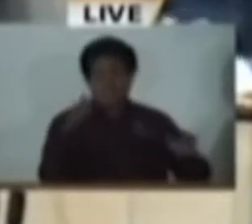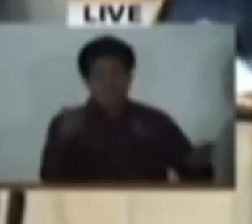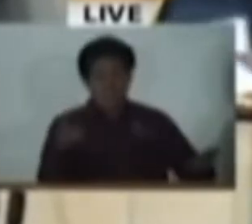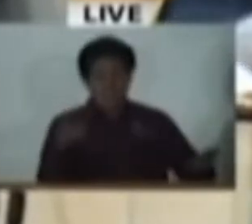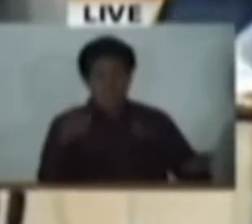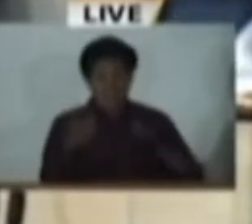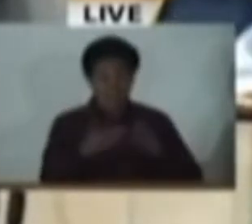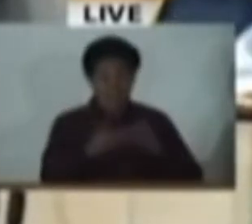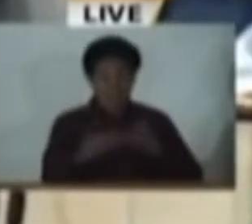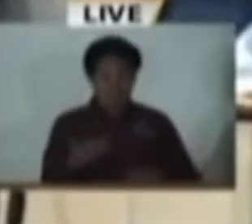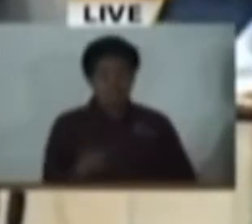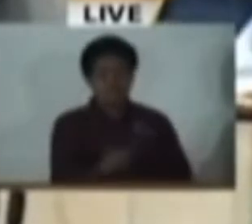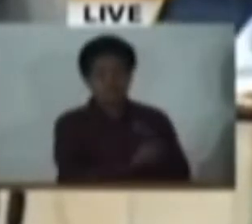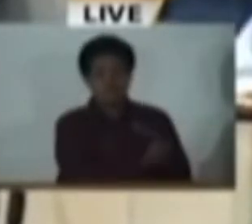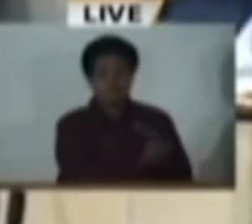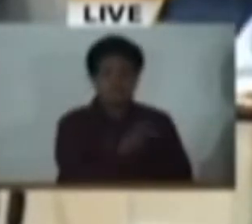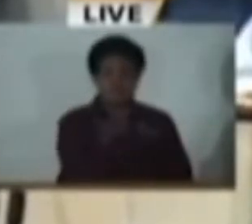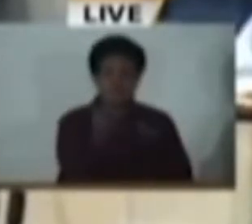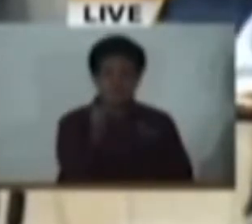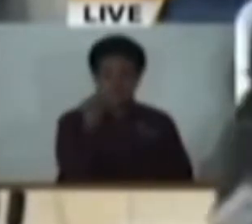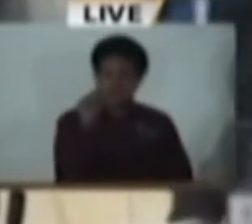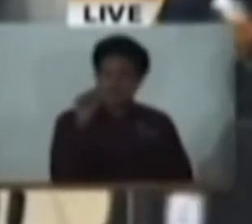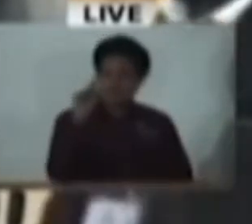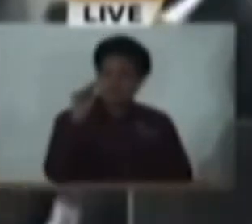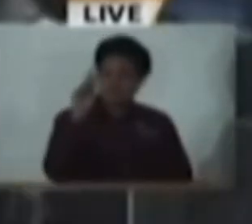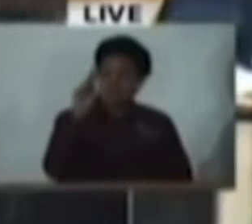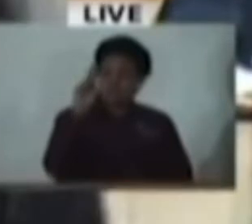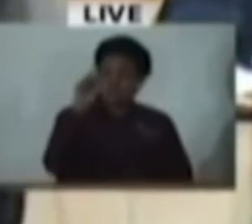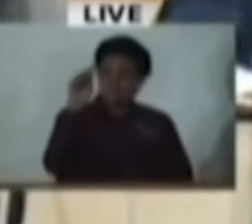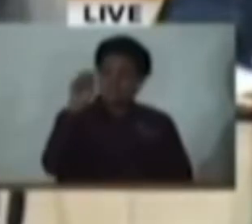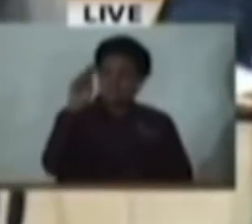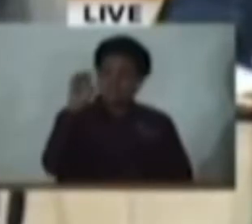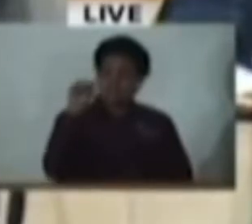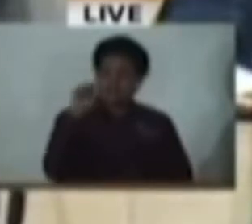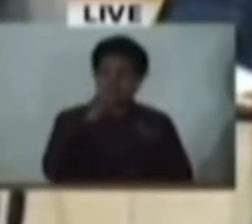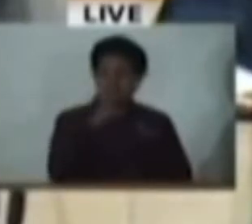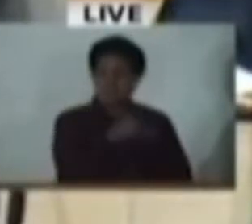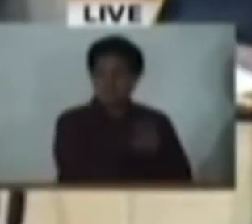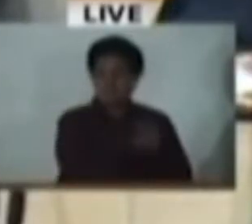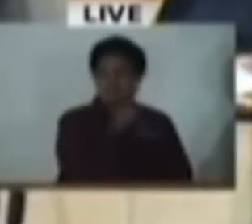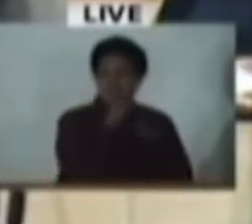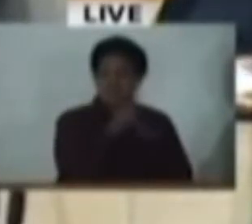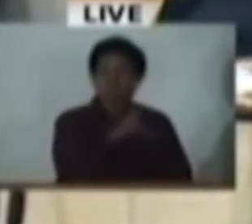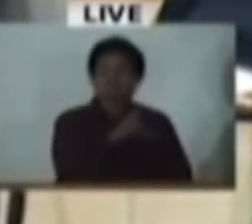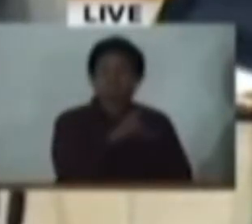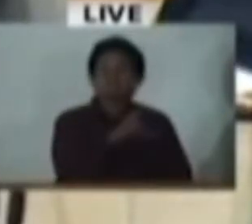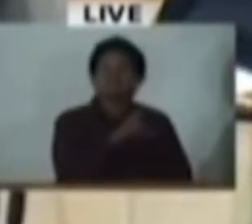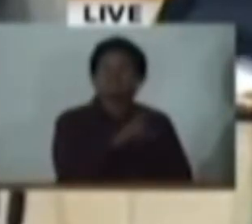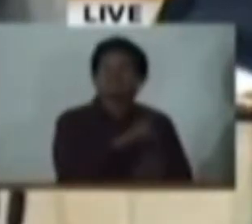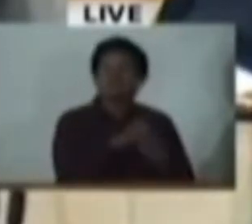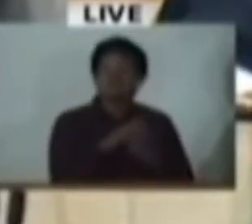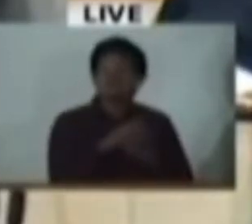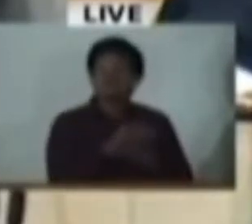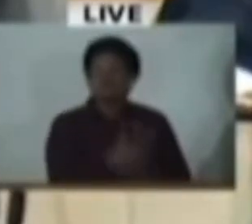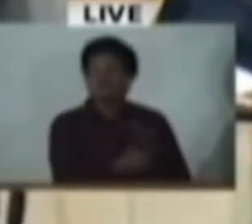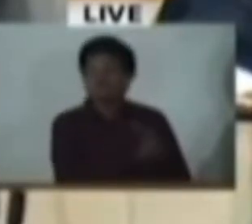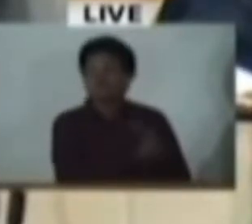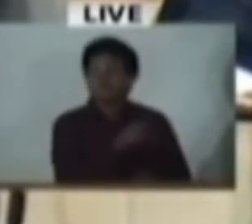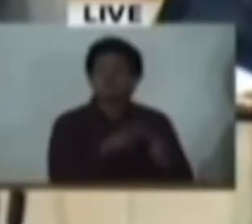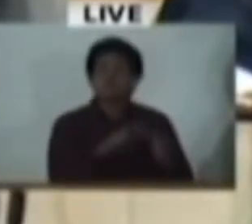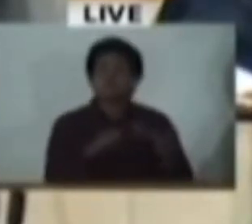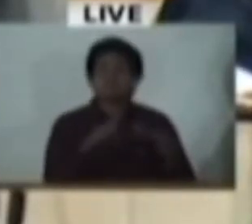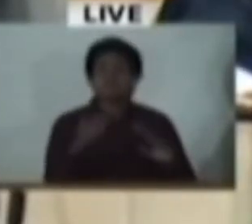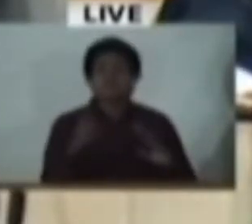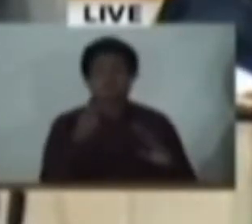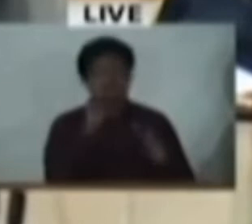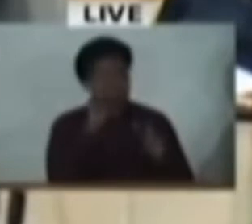taken the COVID, the AstraZeneca vaccine, and the links between the vaccine and death have featured